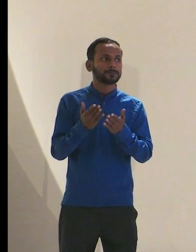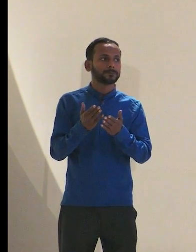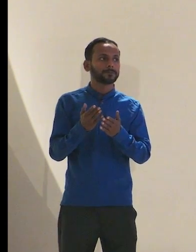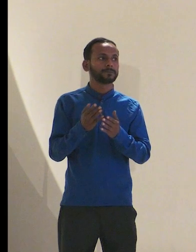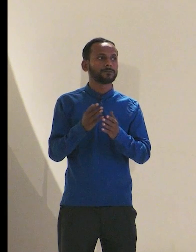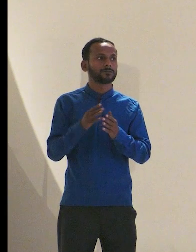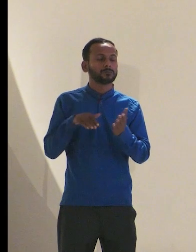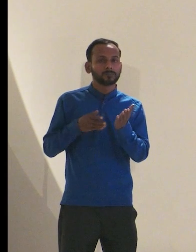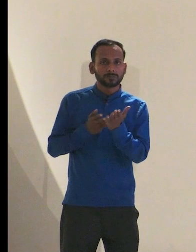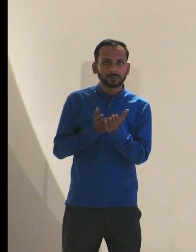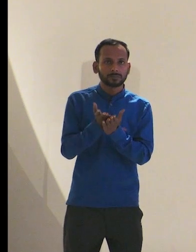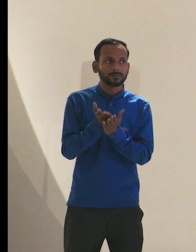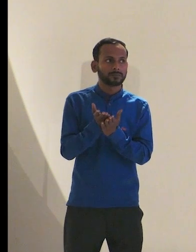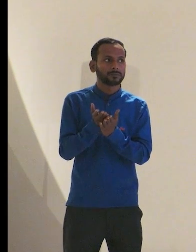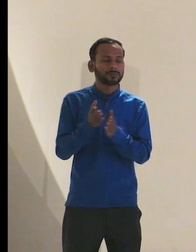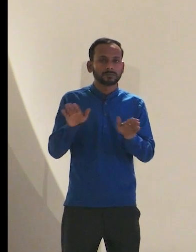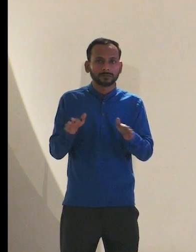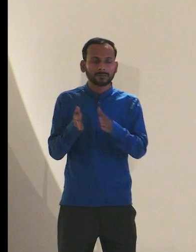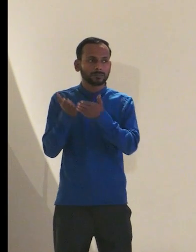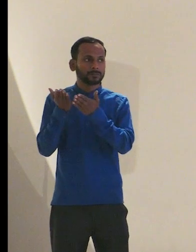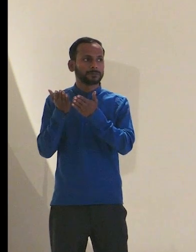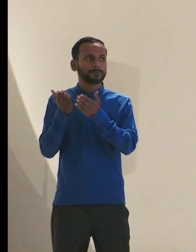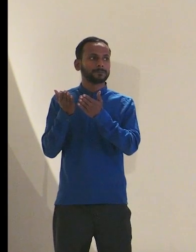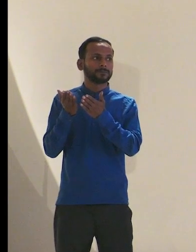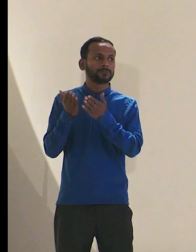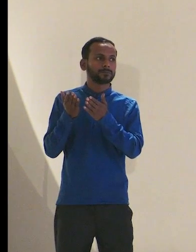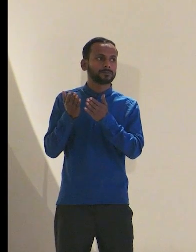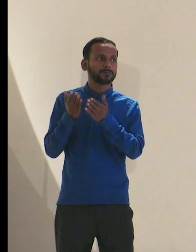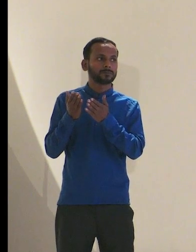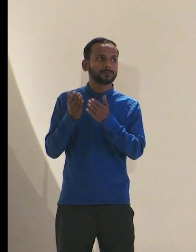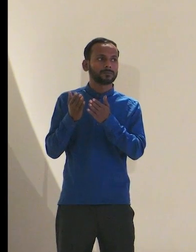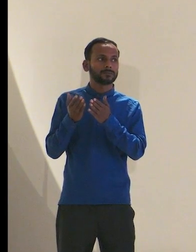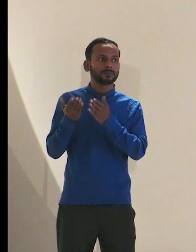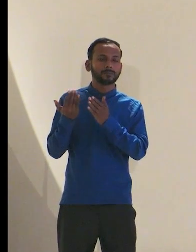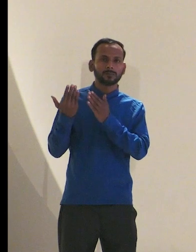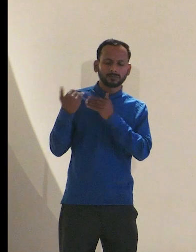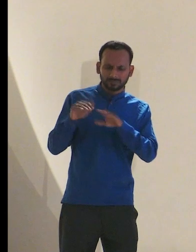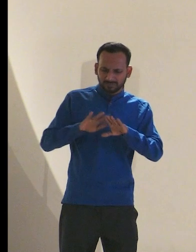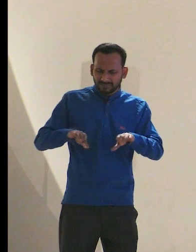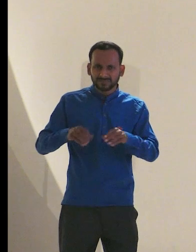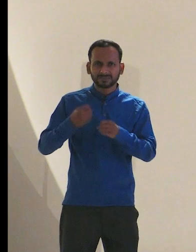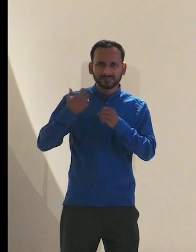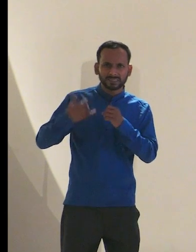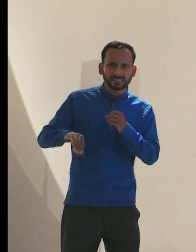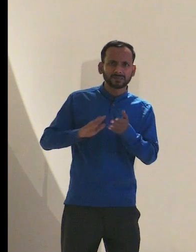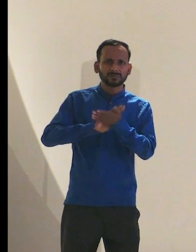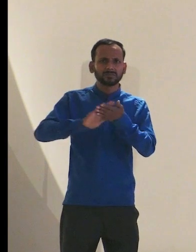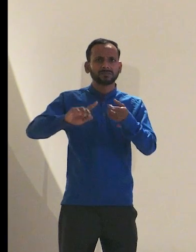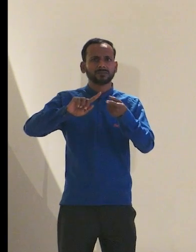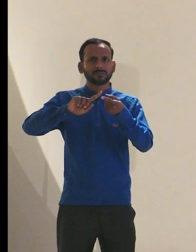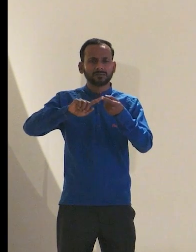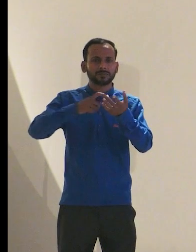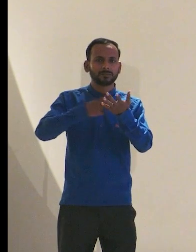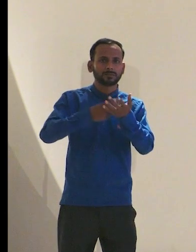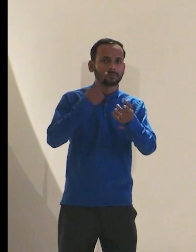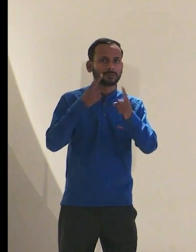you could remove those statues without at least partially damaging the heritage floor. So